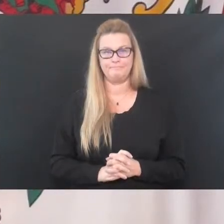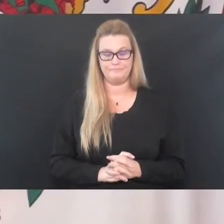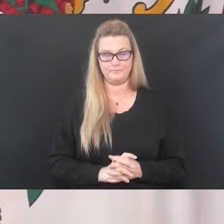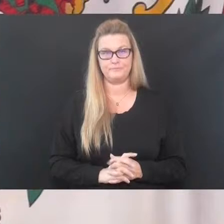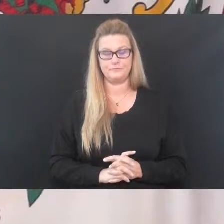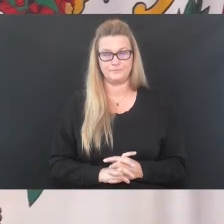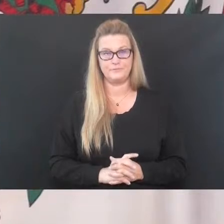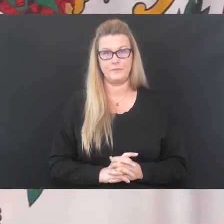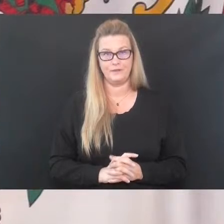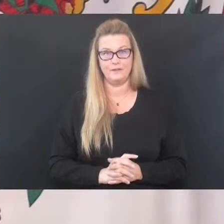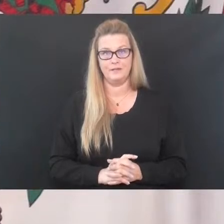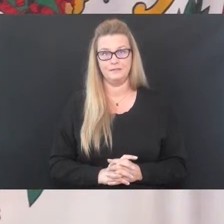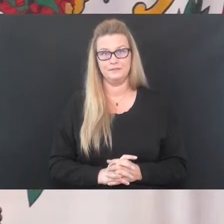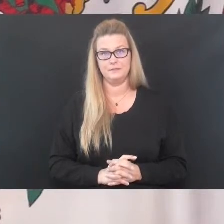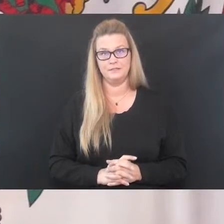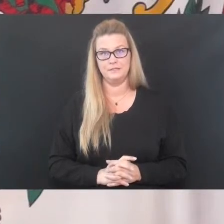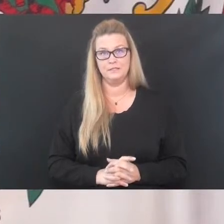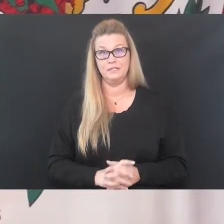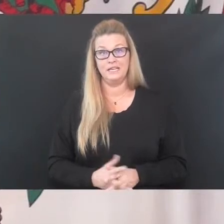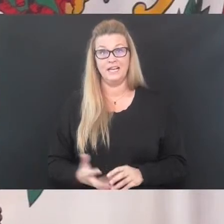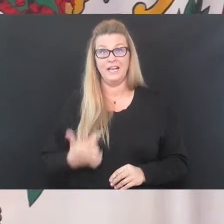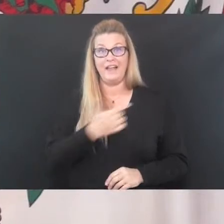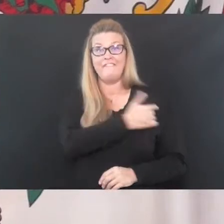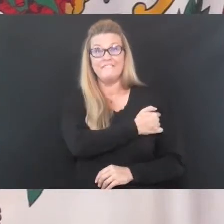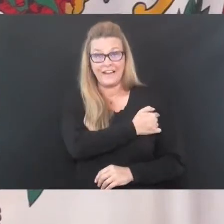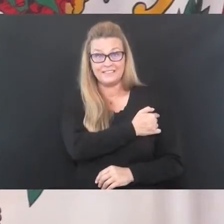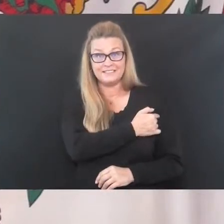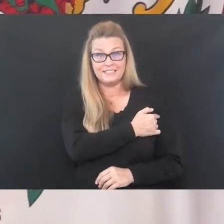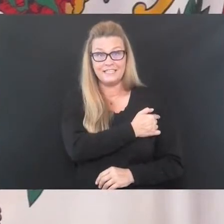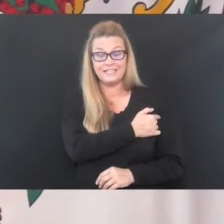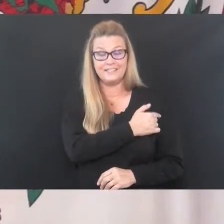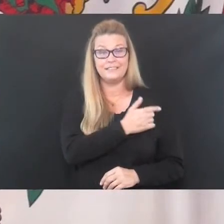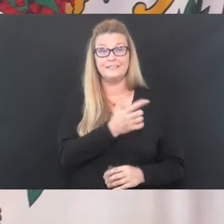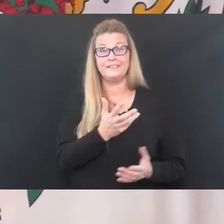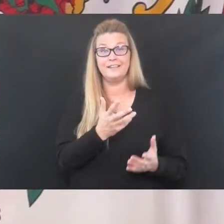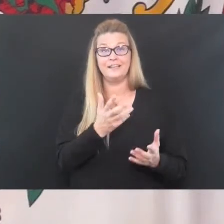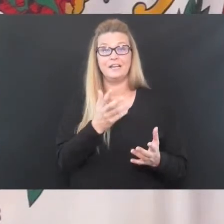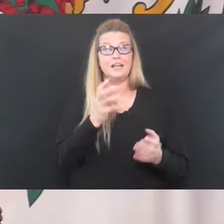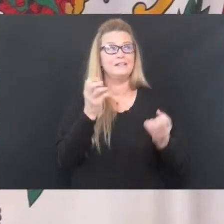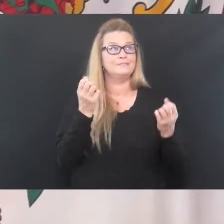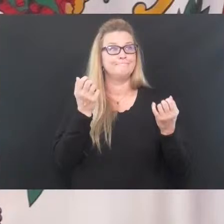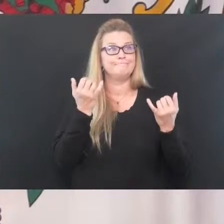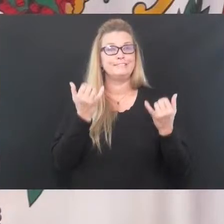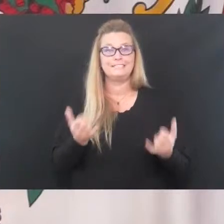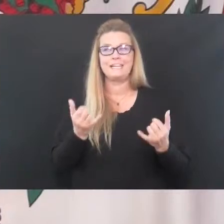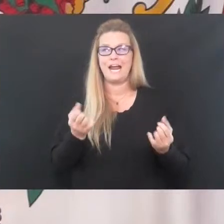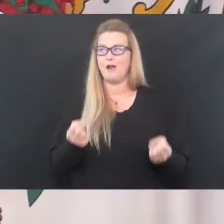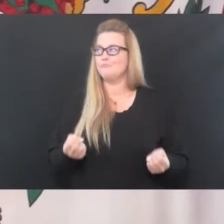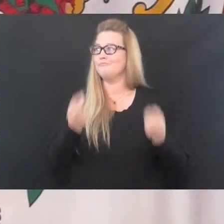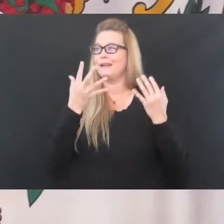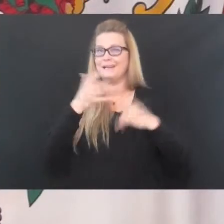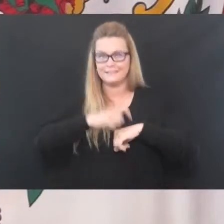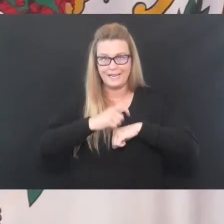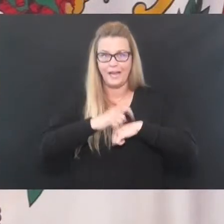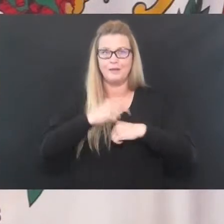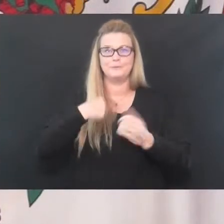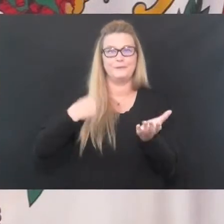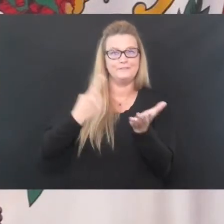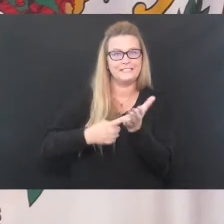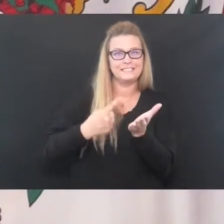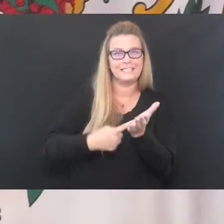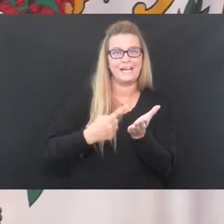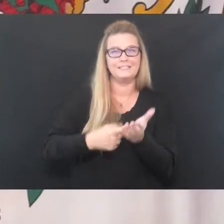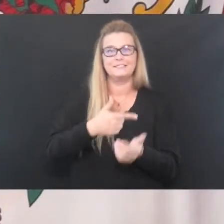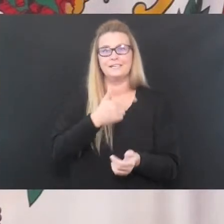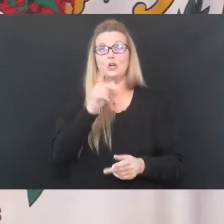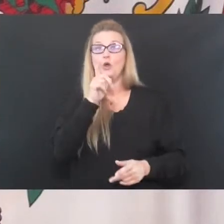From the standpoint of our vaccine eligibility, we have talked many times about our